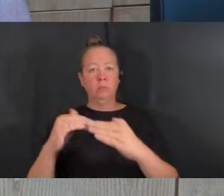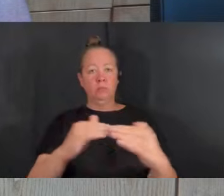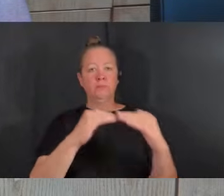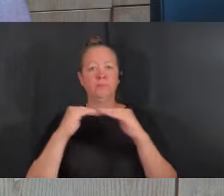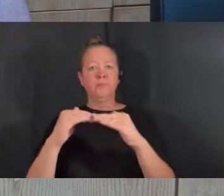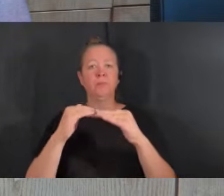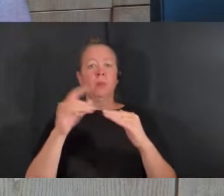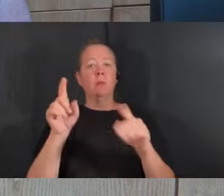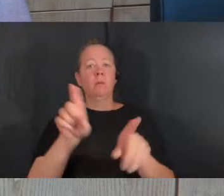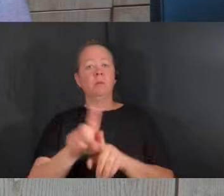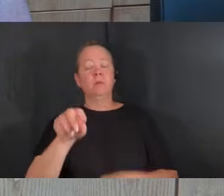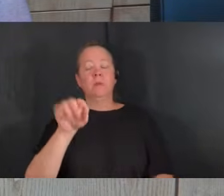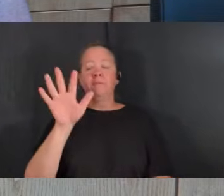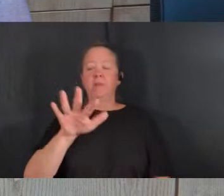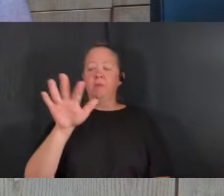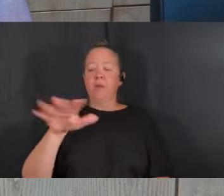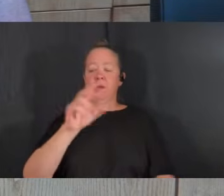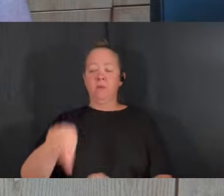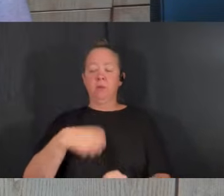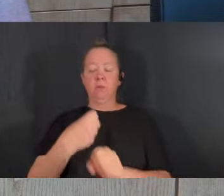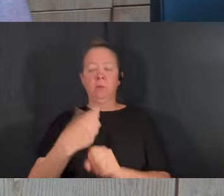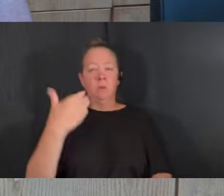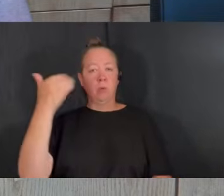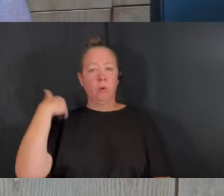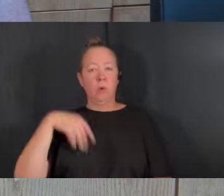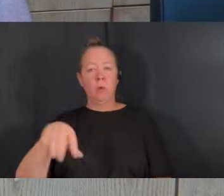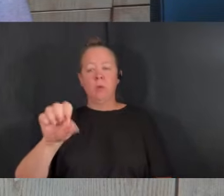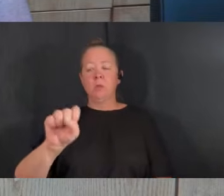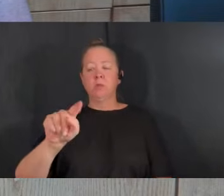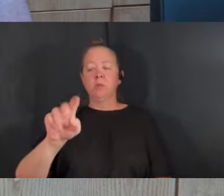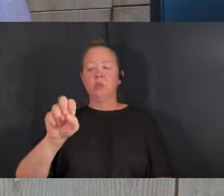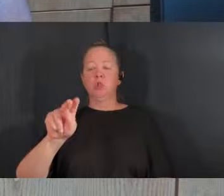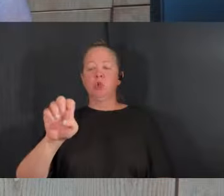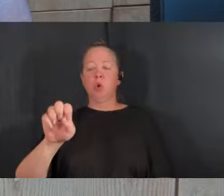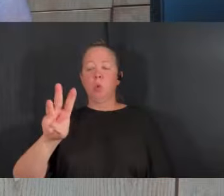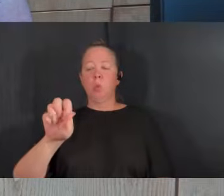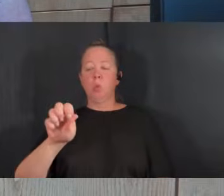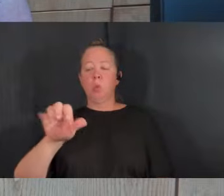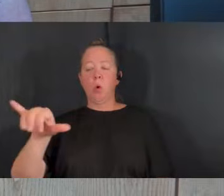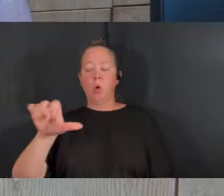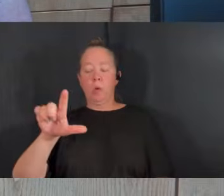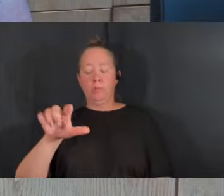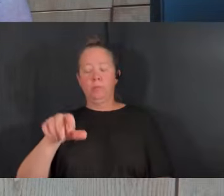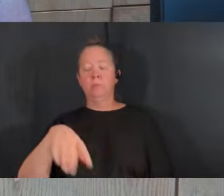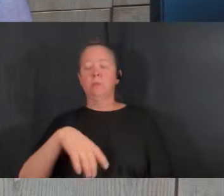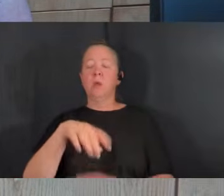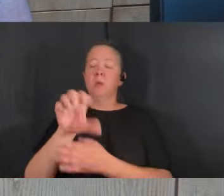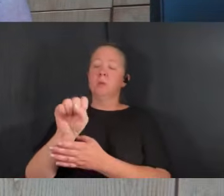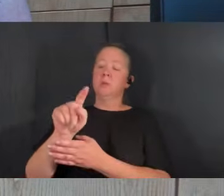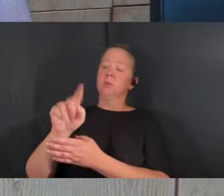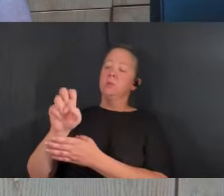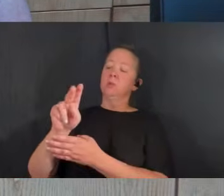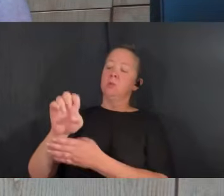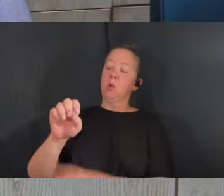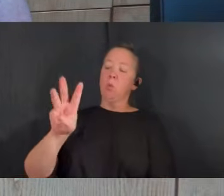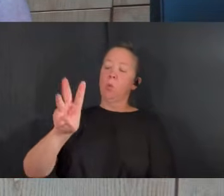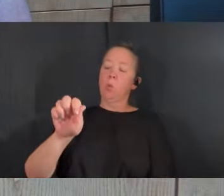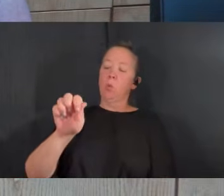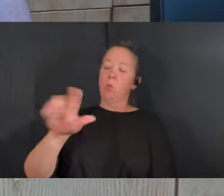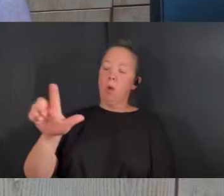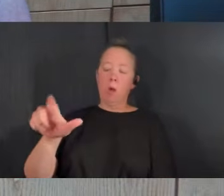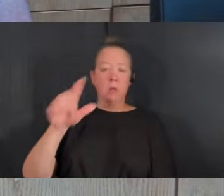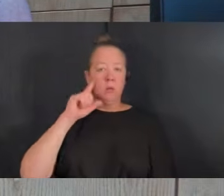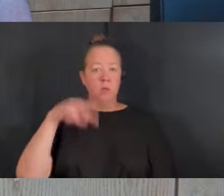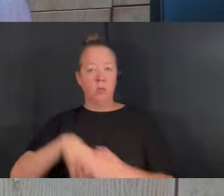Uprising became a pivotal moment for the gay rights movement, where members of the LGBTQ+ community rose up in protest against the injustice